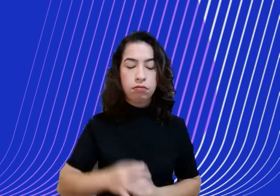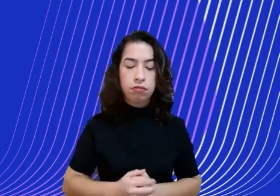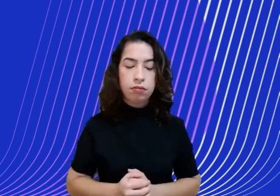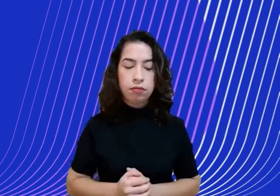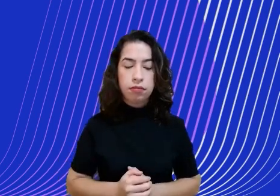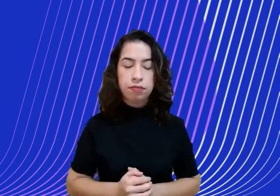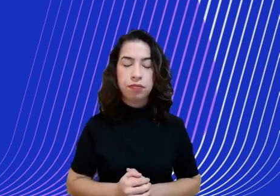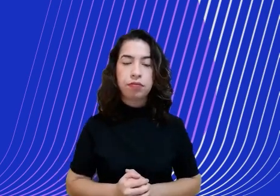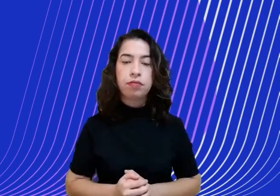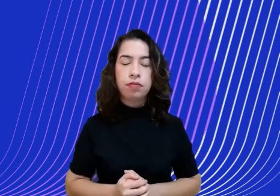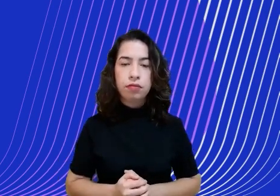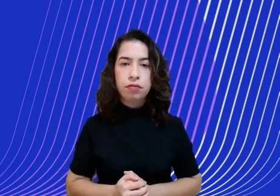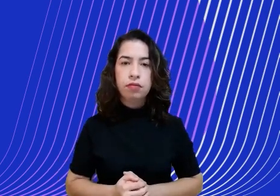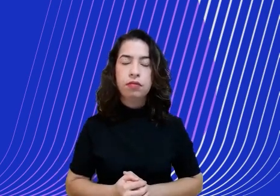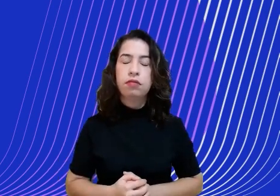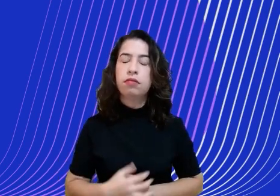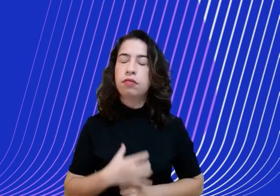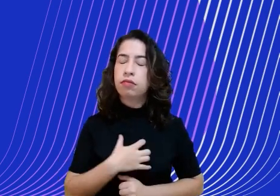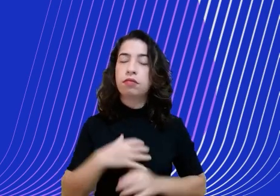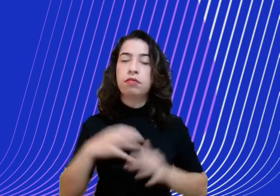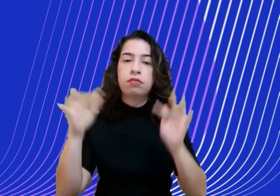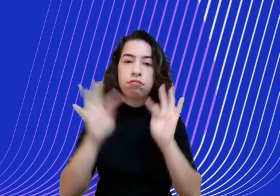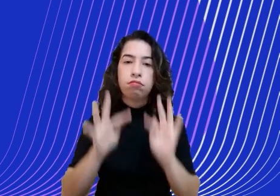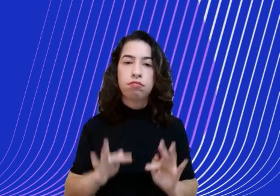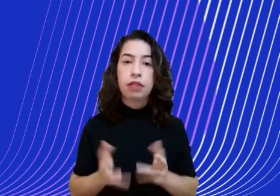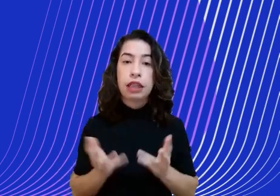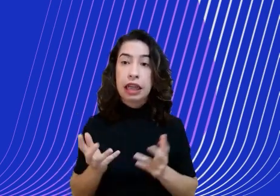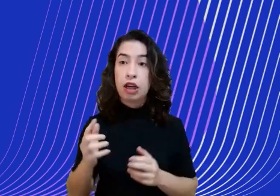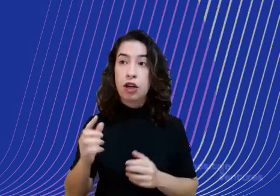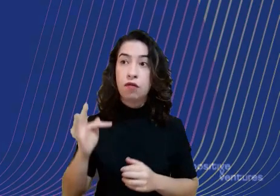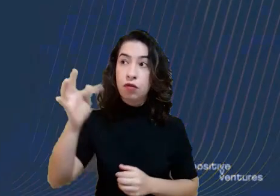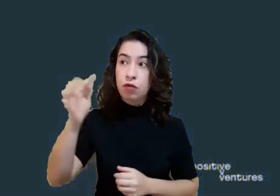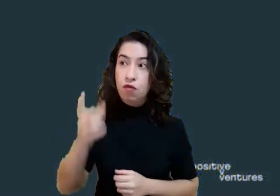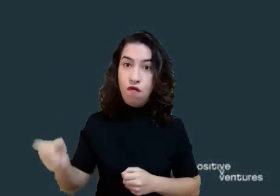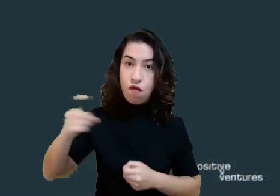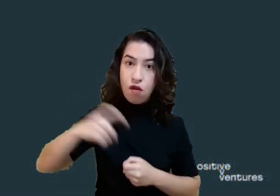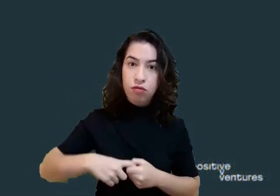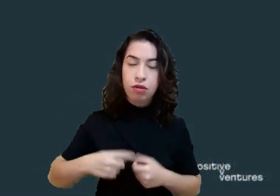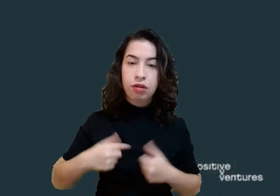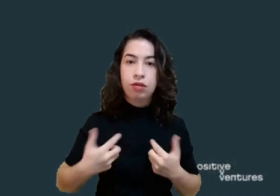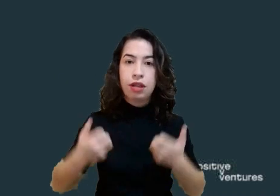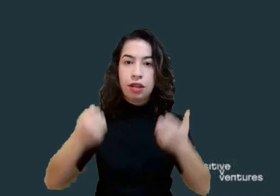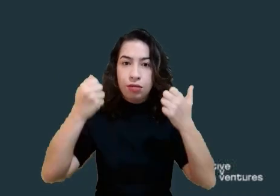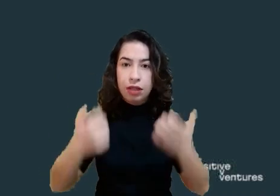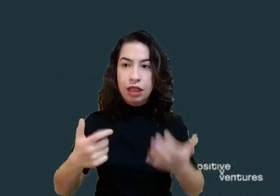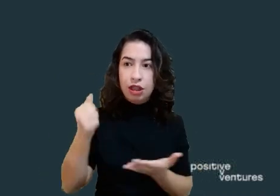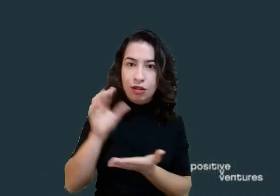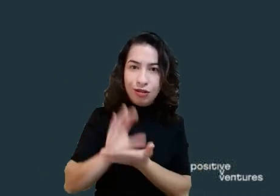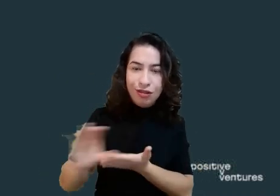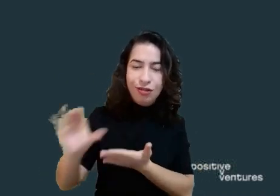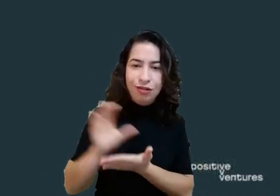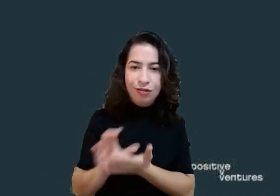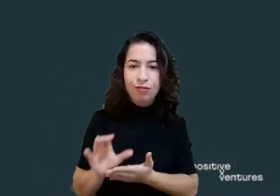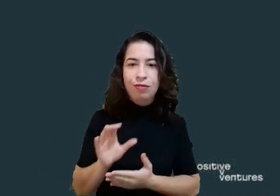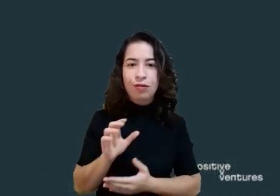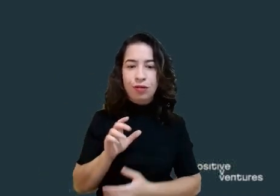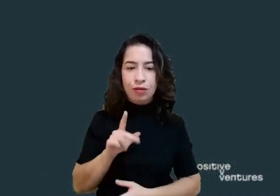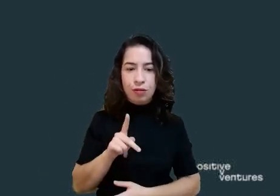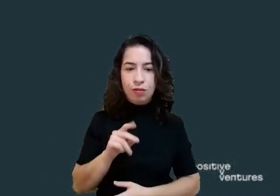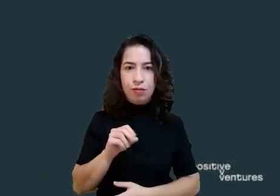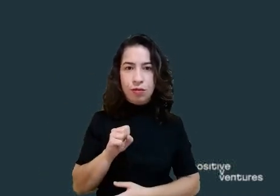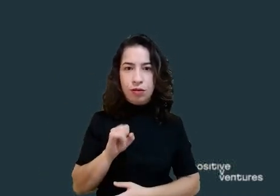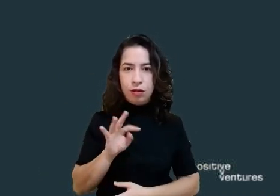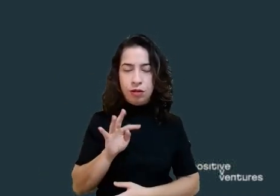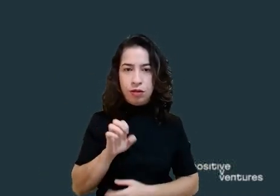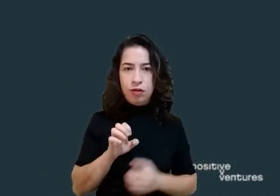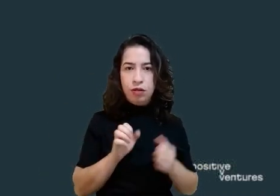And I'm really pleased. I hope that the next time that I'm here is to talk about the investments that the Positive Ventures and Suzano did together. Because one of